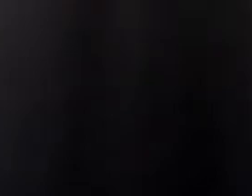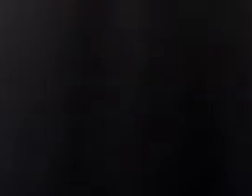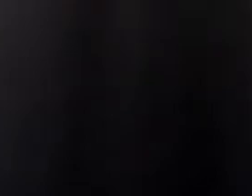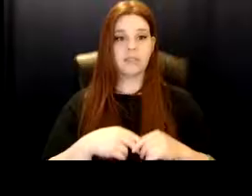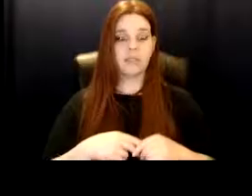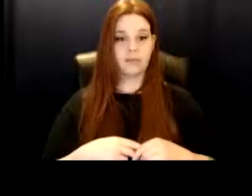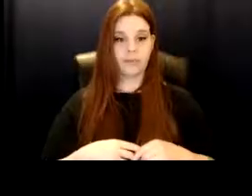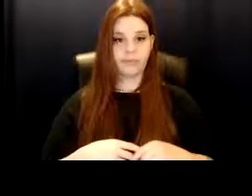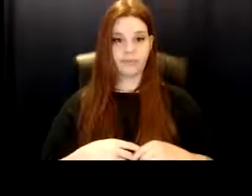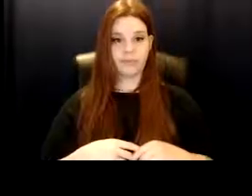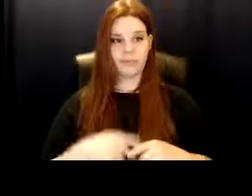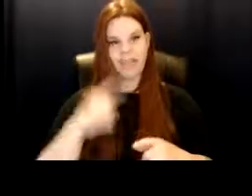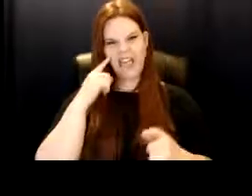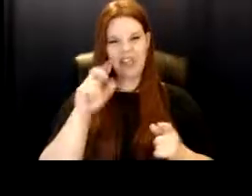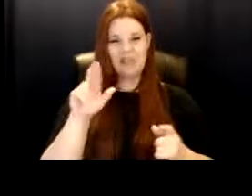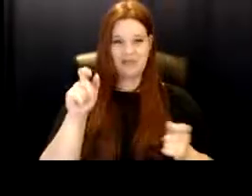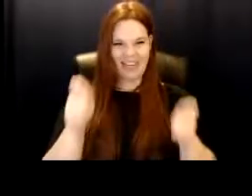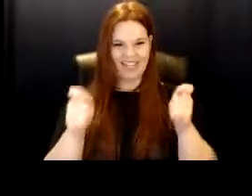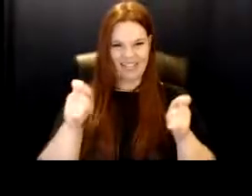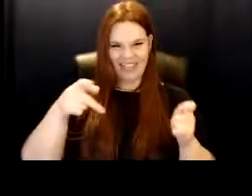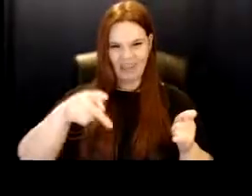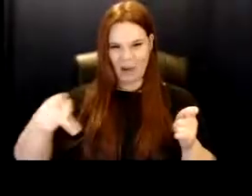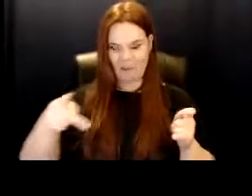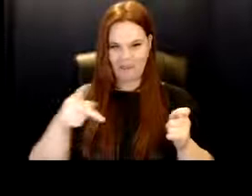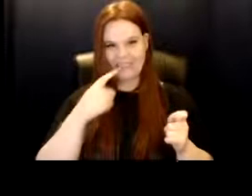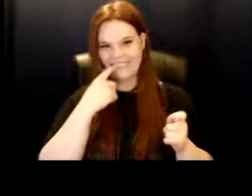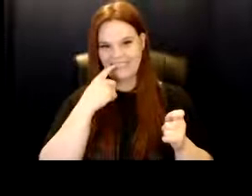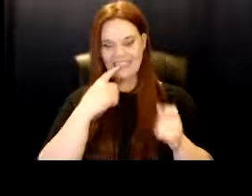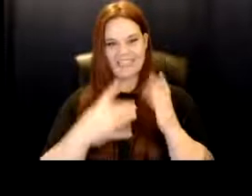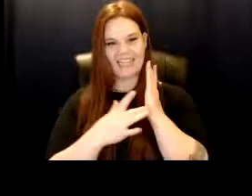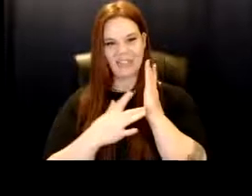I think we're readjusting the PowerPoint here.